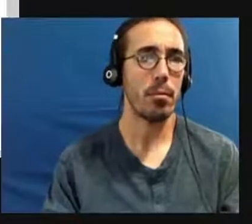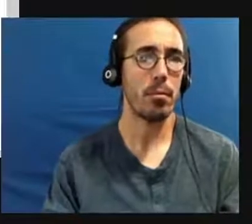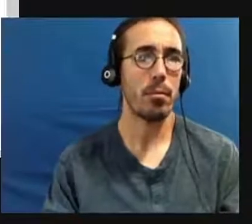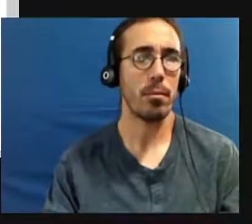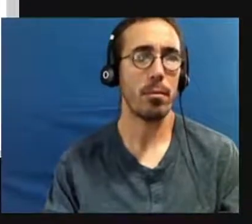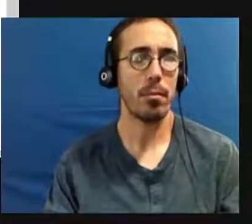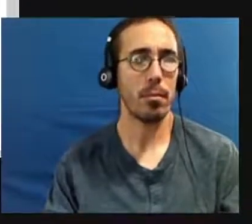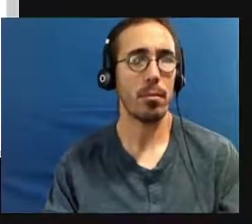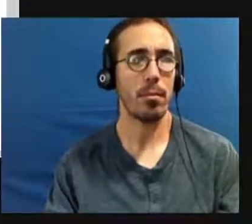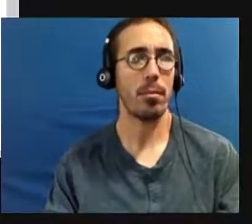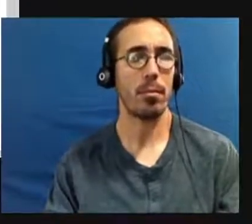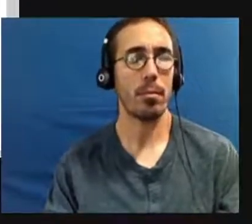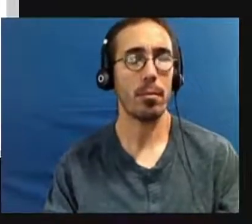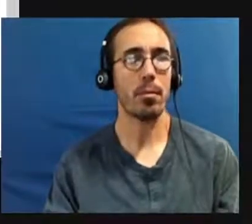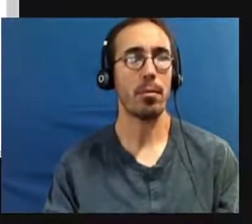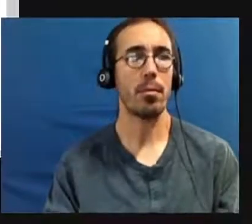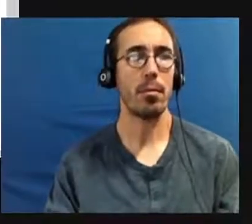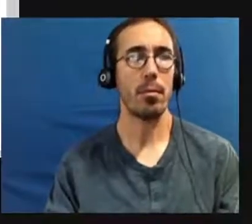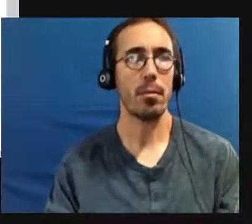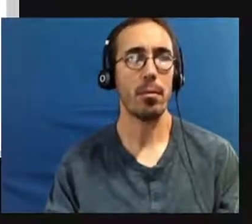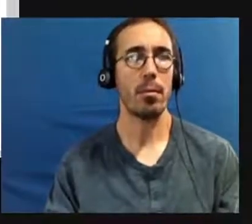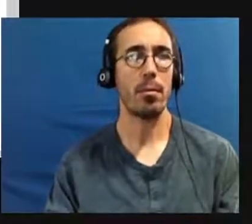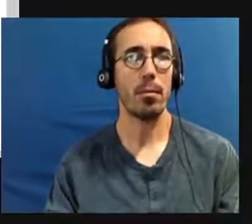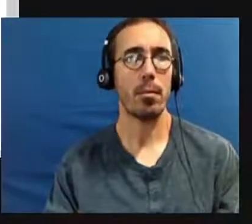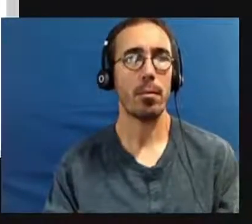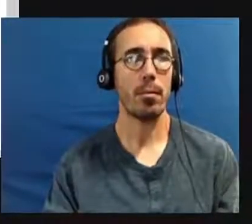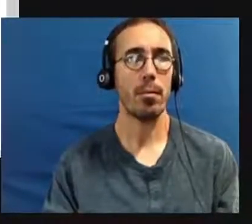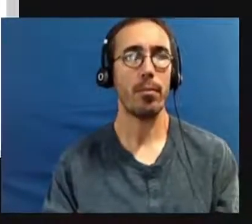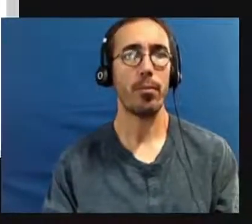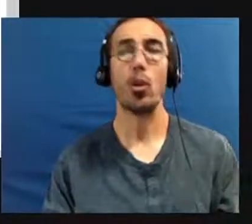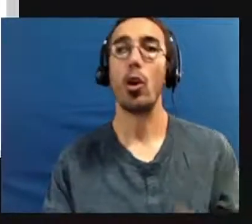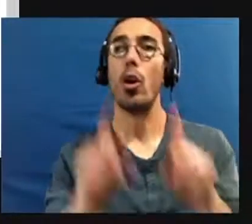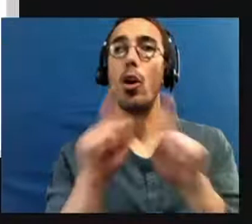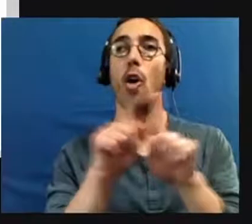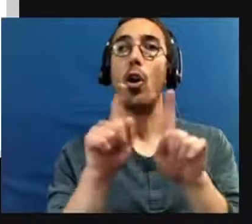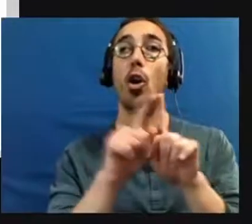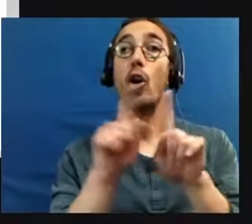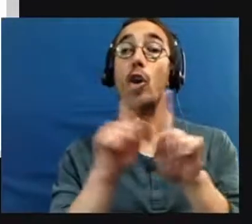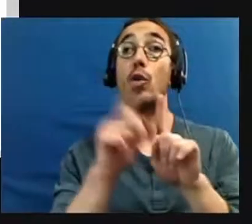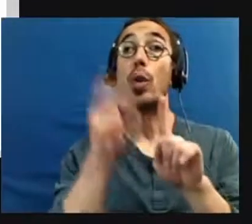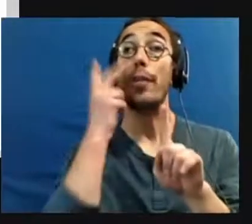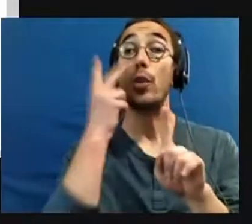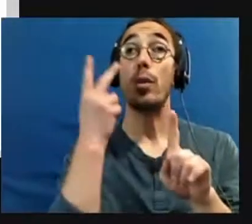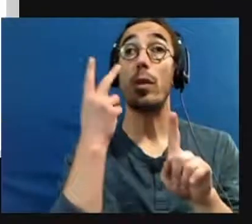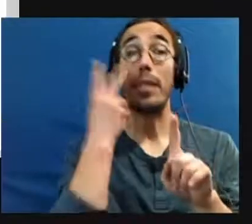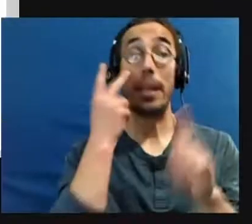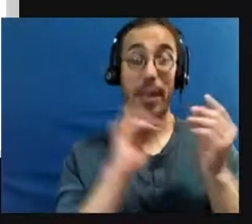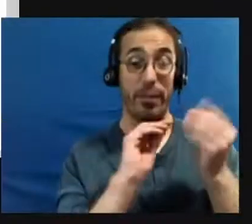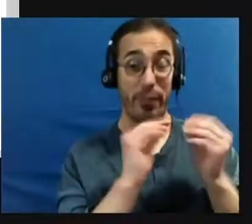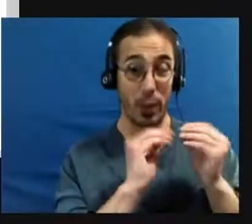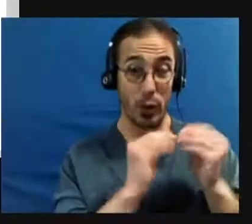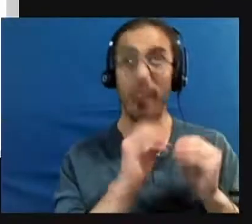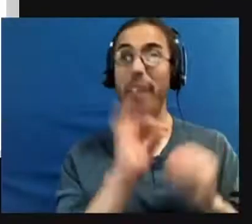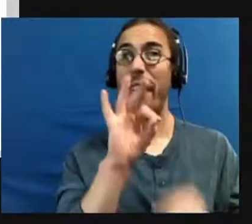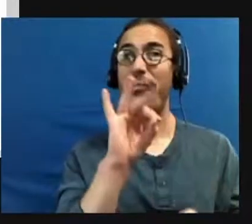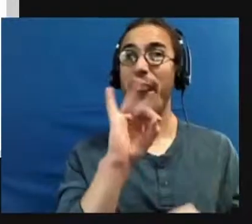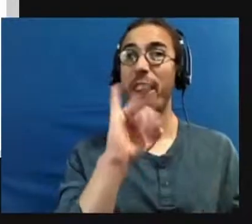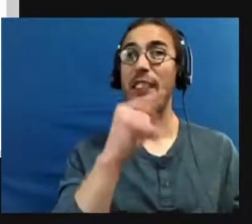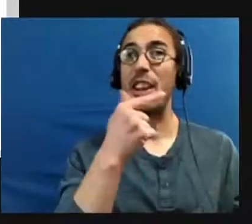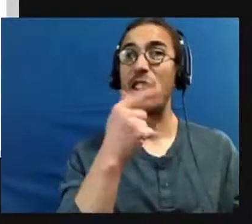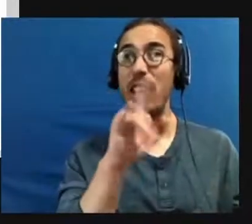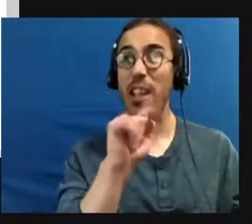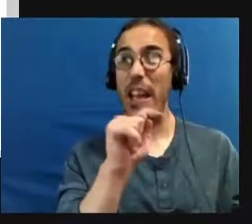Also, if you guys see me fidgeting, I have a little fidget that helps me stay focused during the presentation.